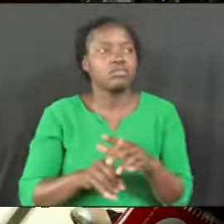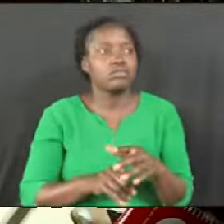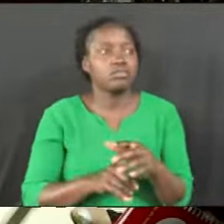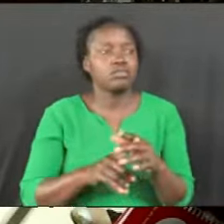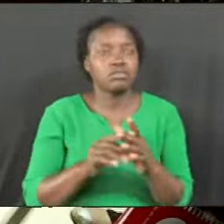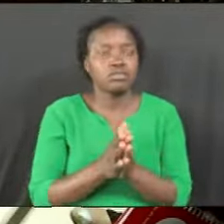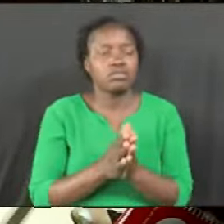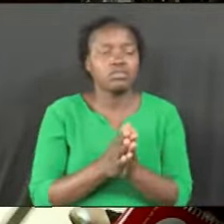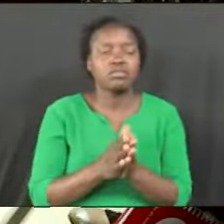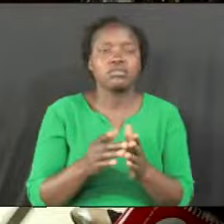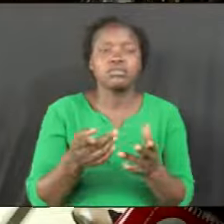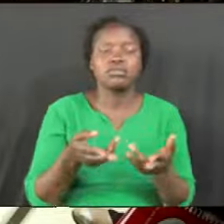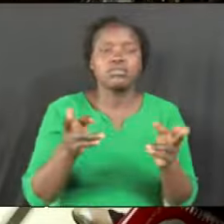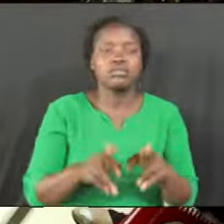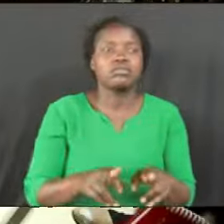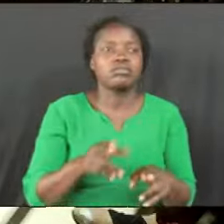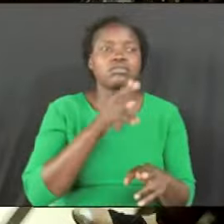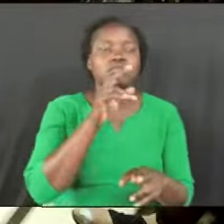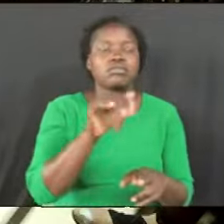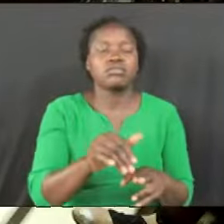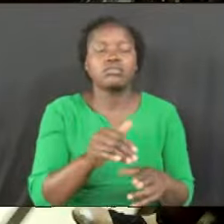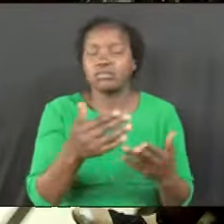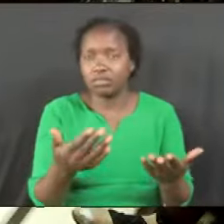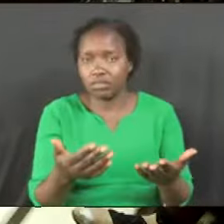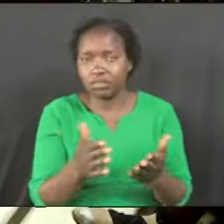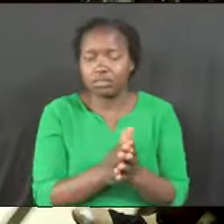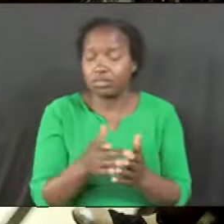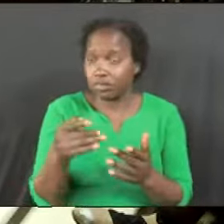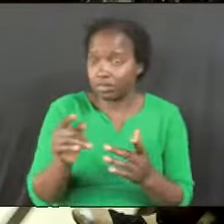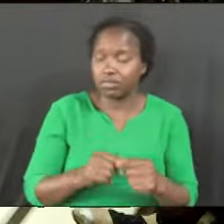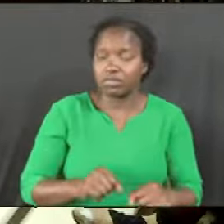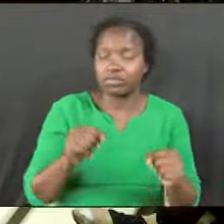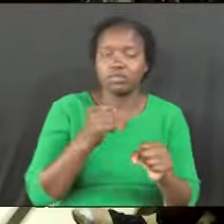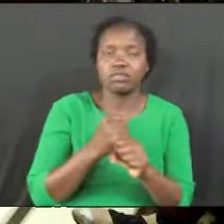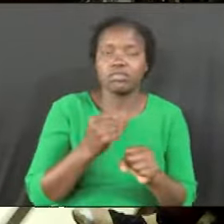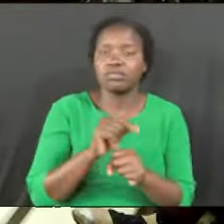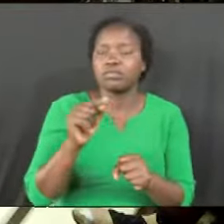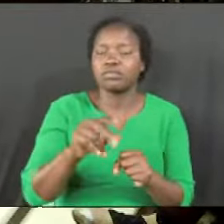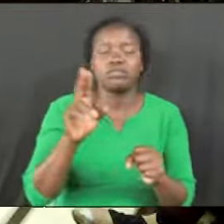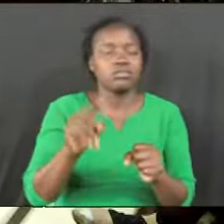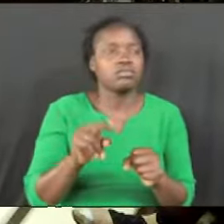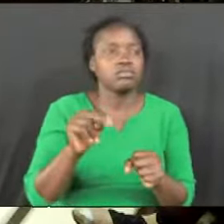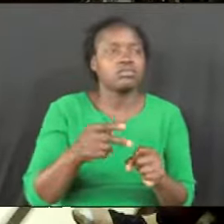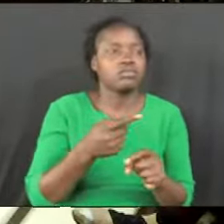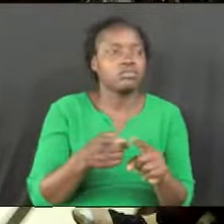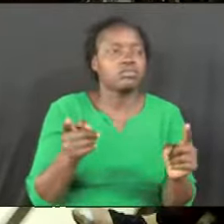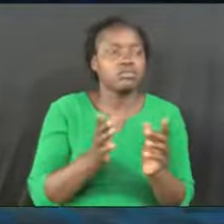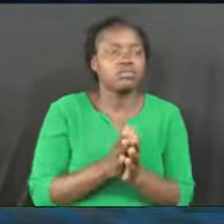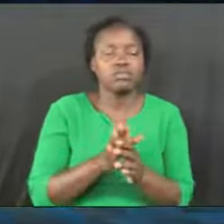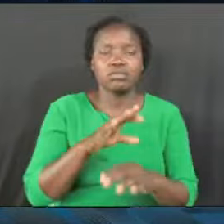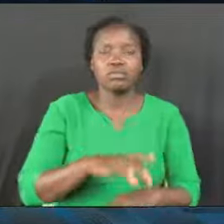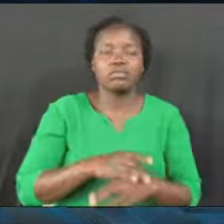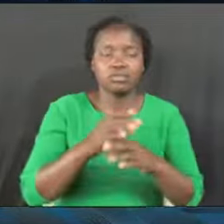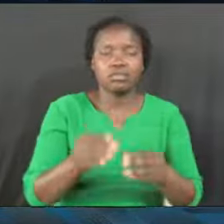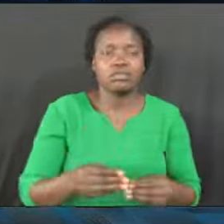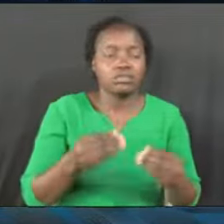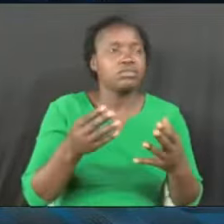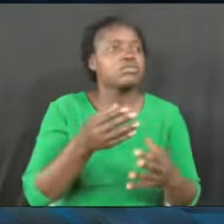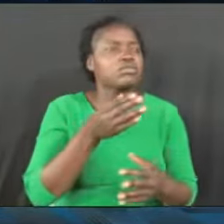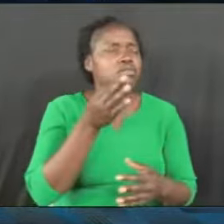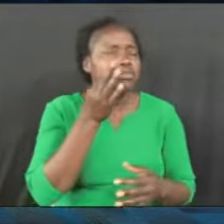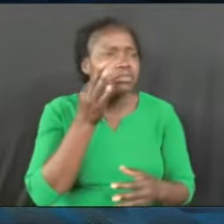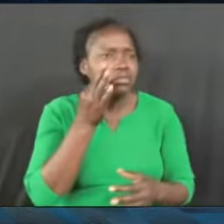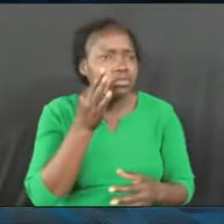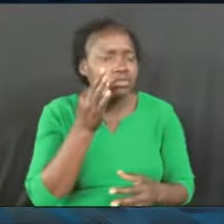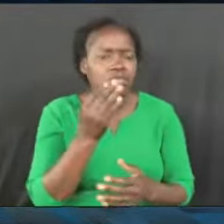it was so. None of those orators could do that. And God said, let the earth bring forth grass. And the earth brought